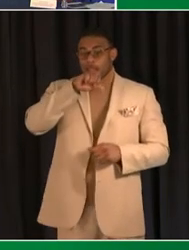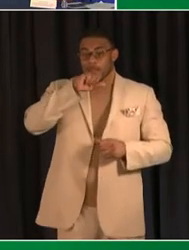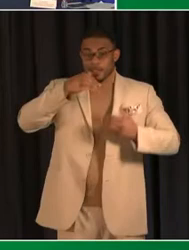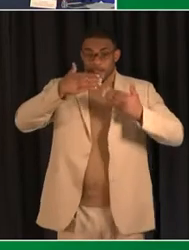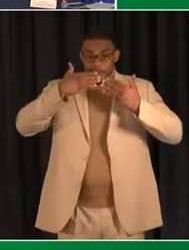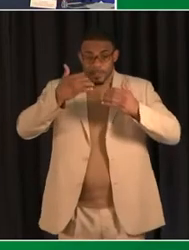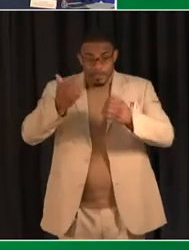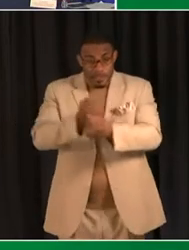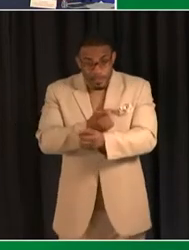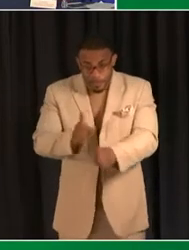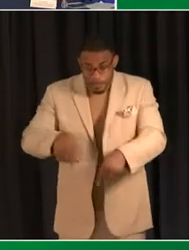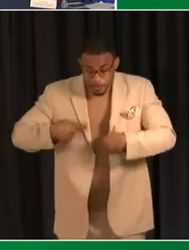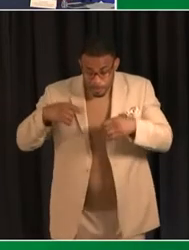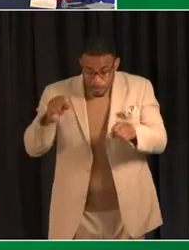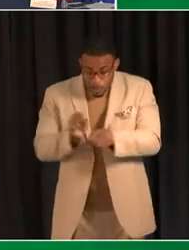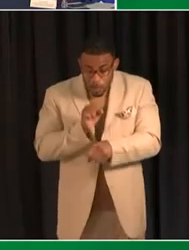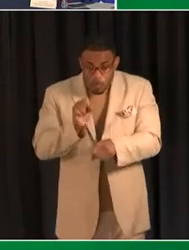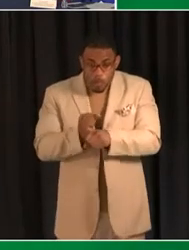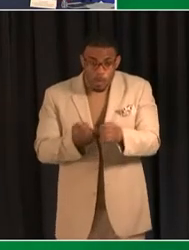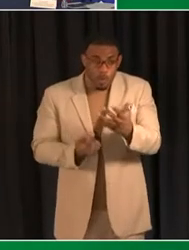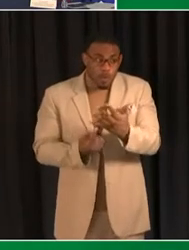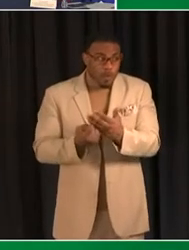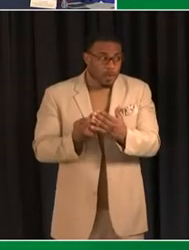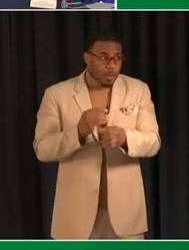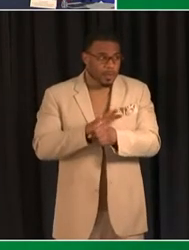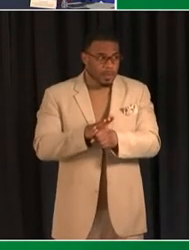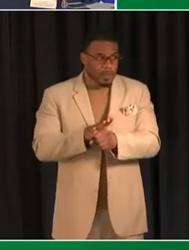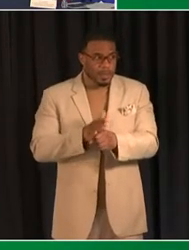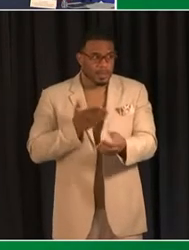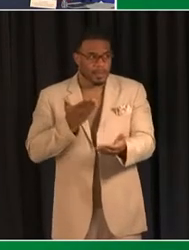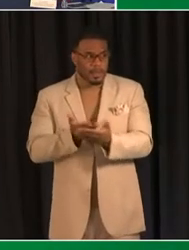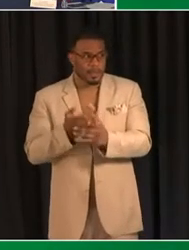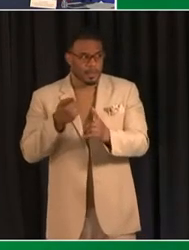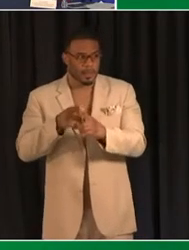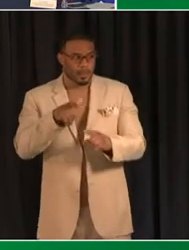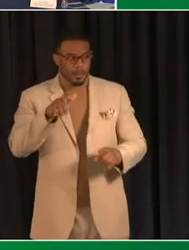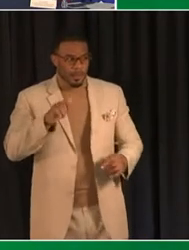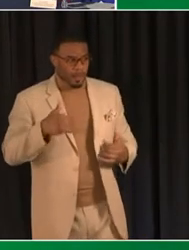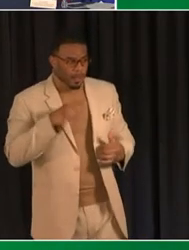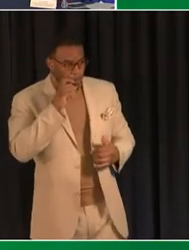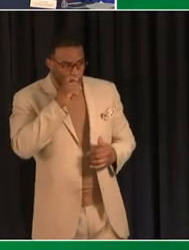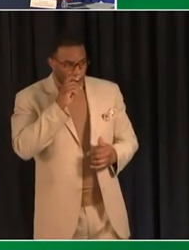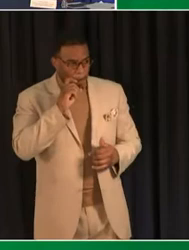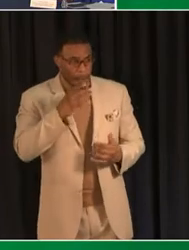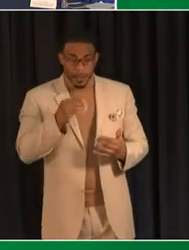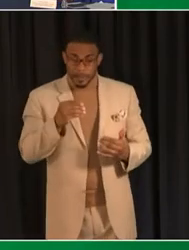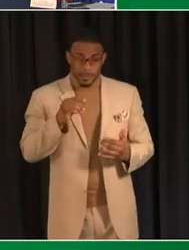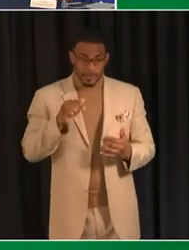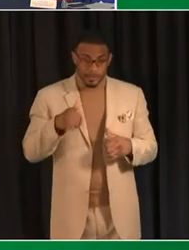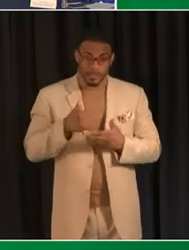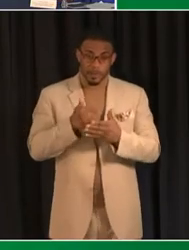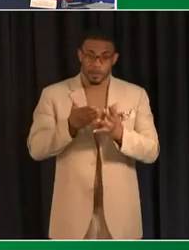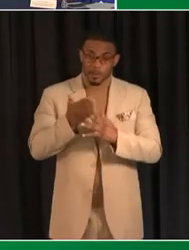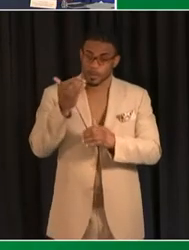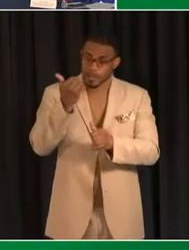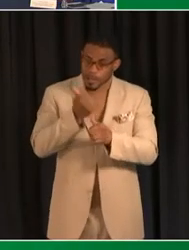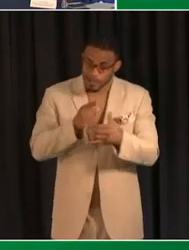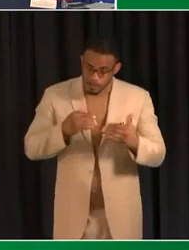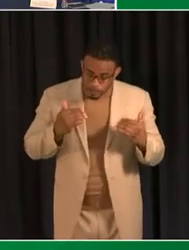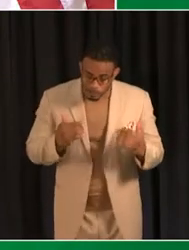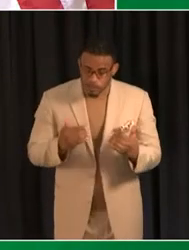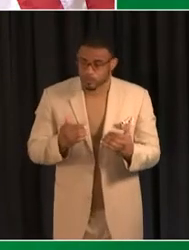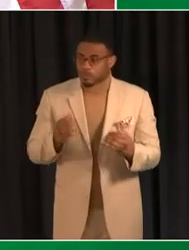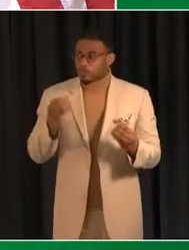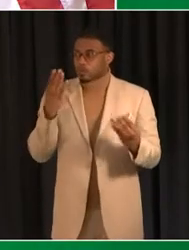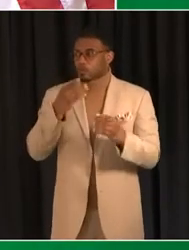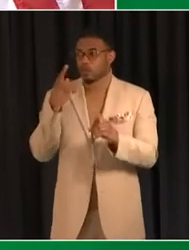First, I'd love to thank everyone who's been working throughout the pandemic to get us to the point where we are, and that's helping with the recovery moving